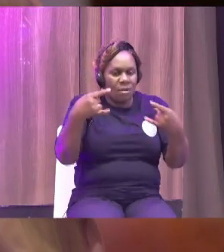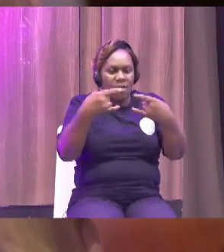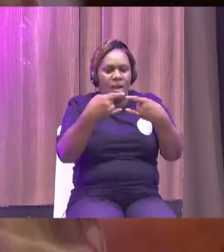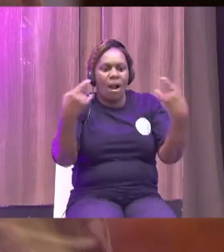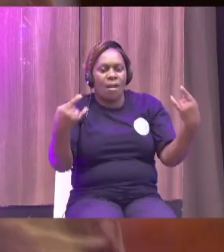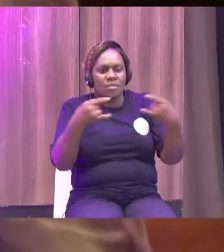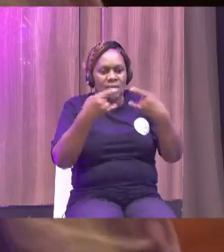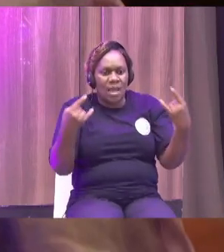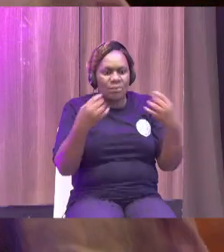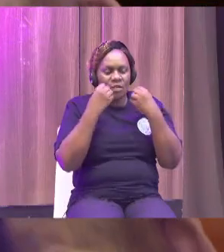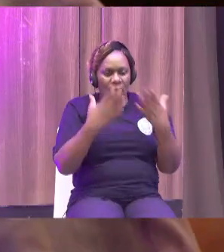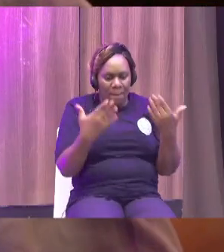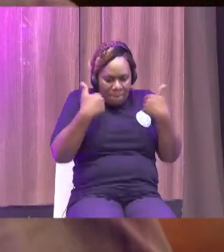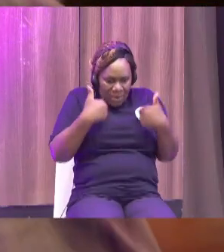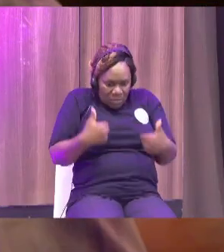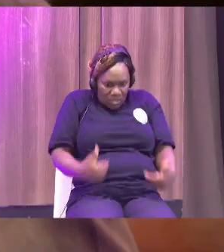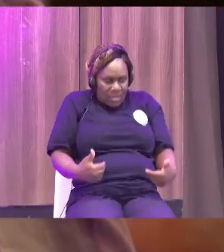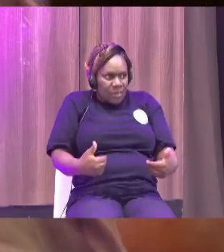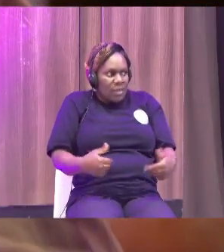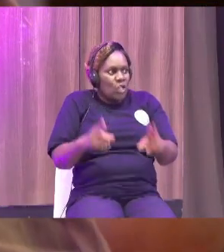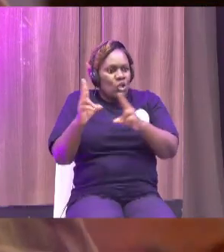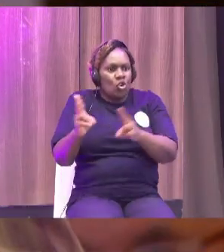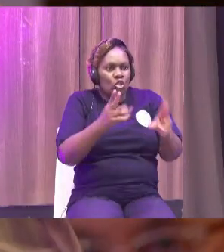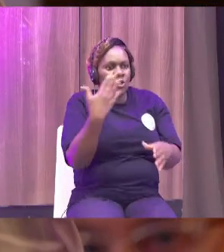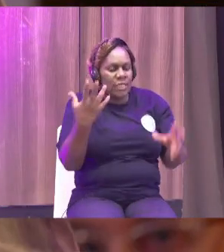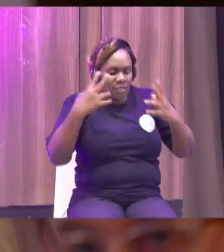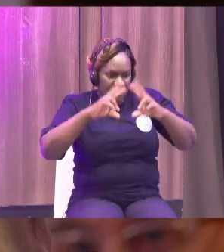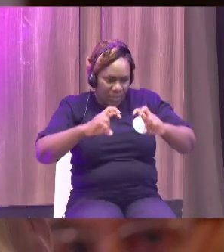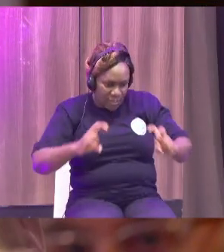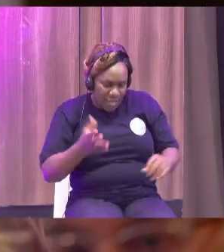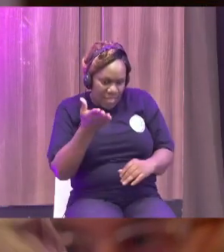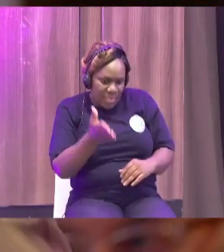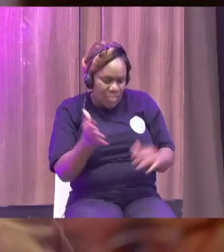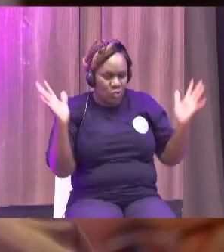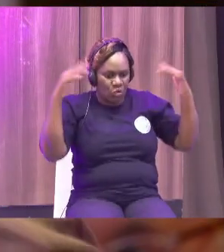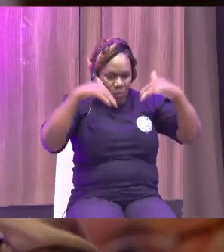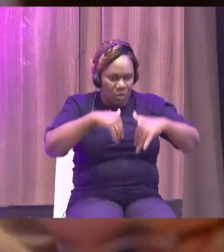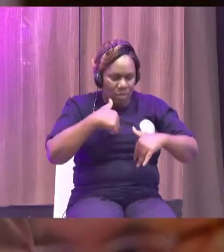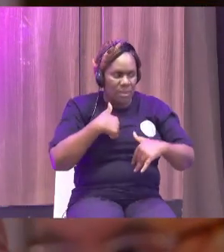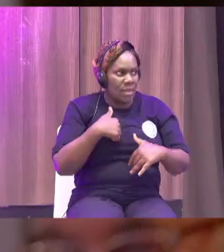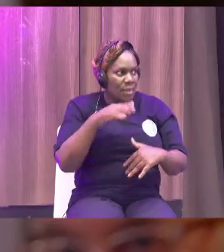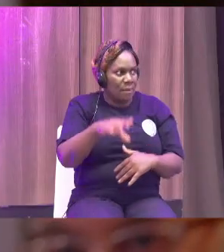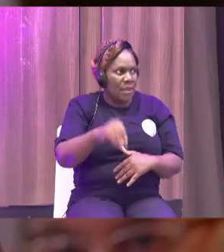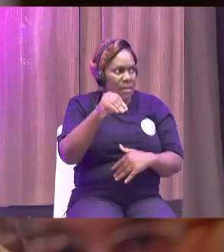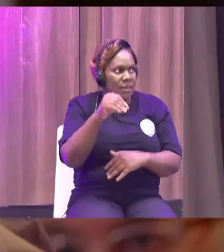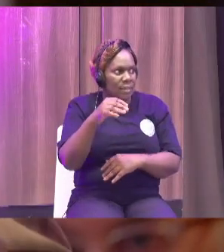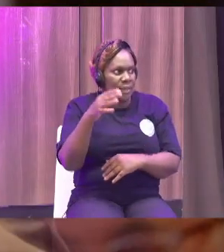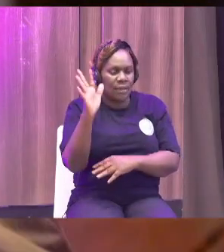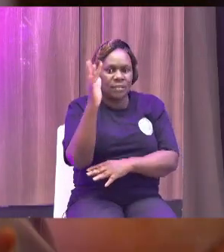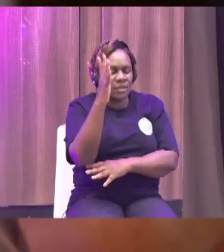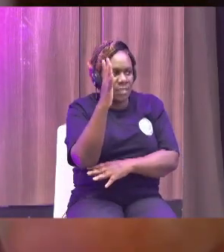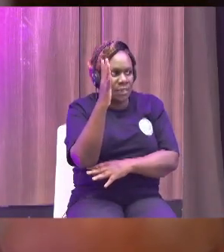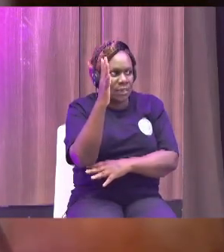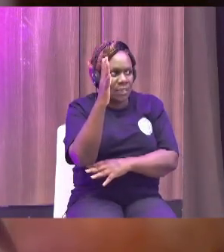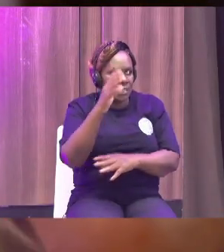those places. Personally, I'm also into natural product research. For this conference, I worked on a particular plant, in